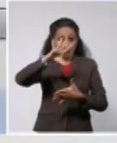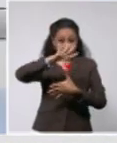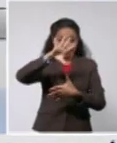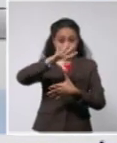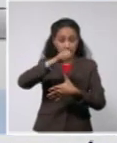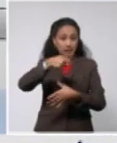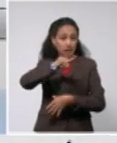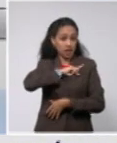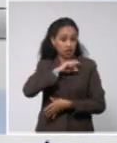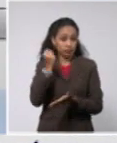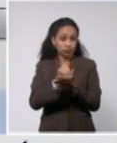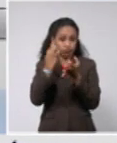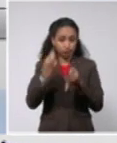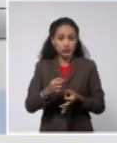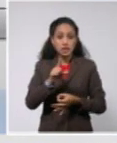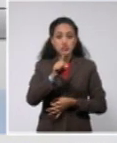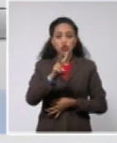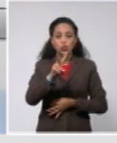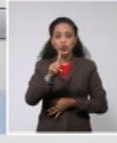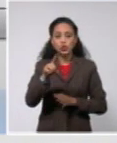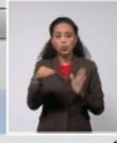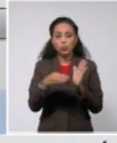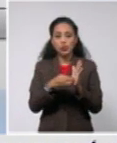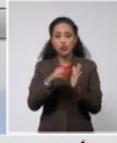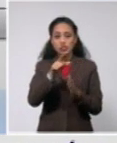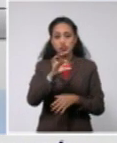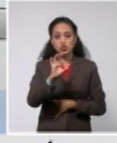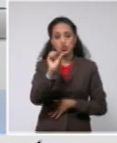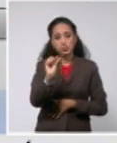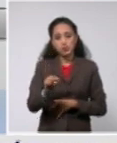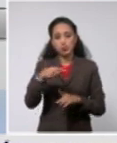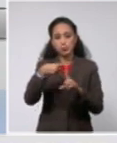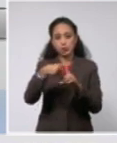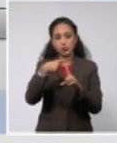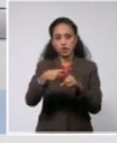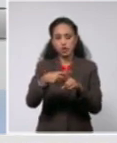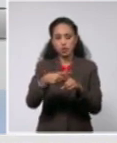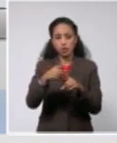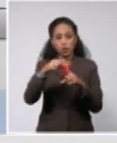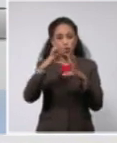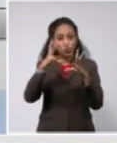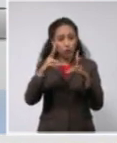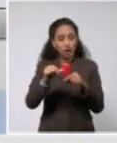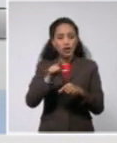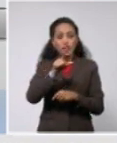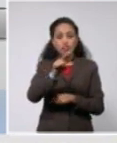50.02% of all cases worldwide, reported